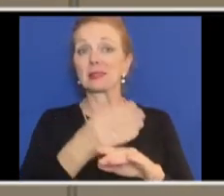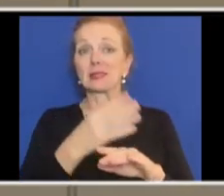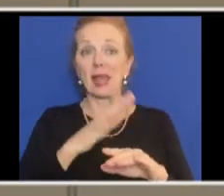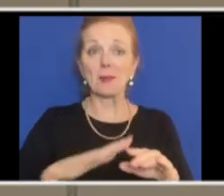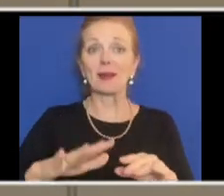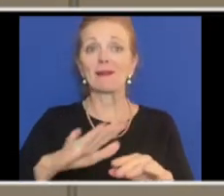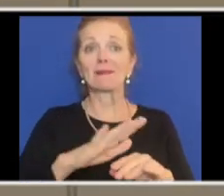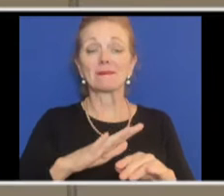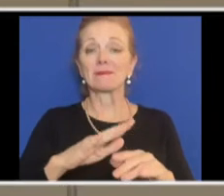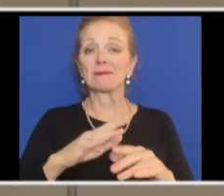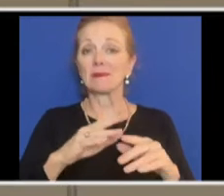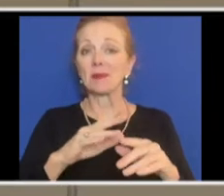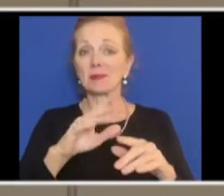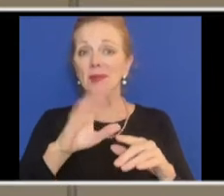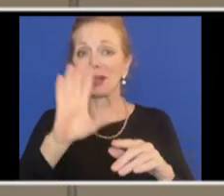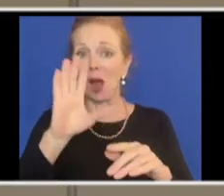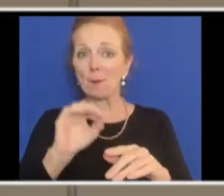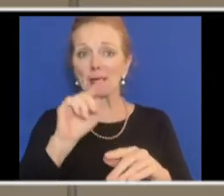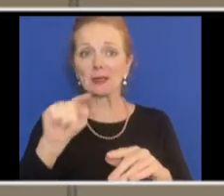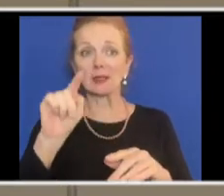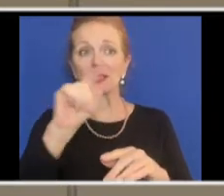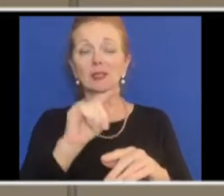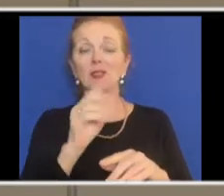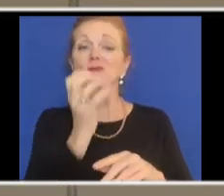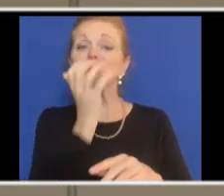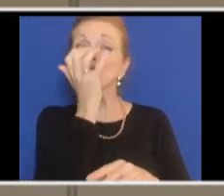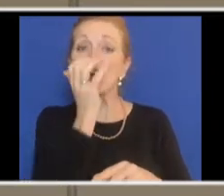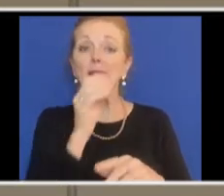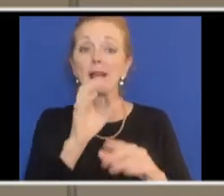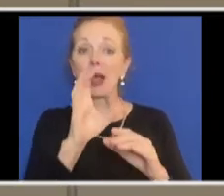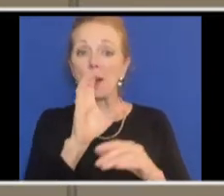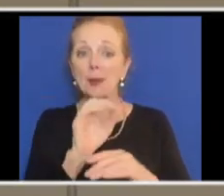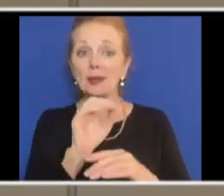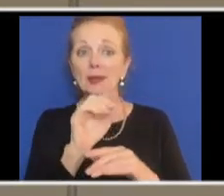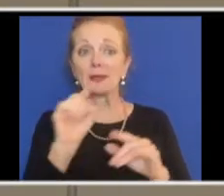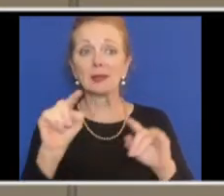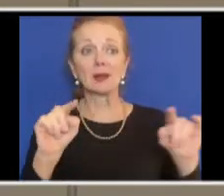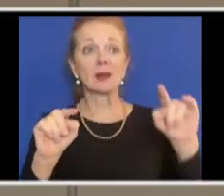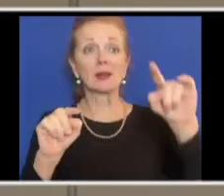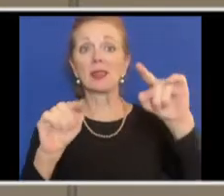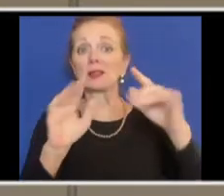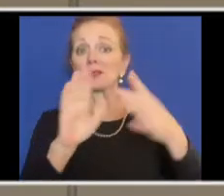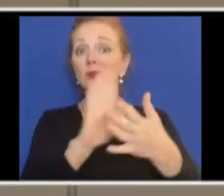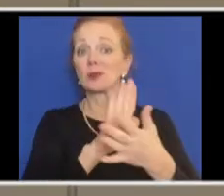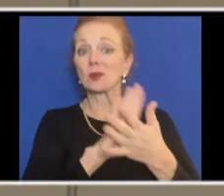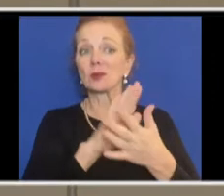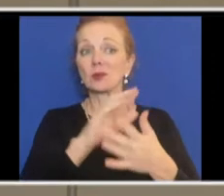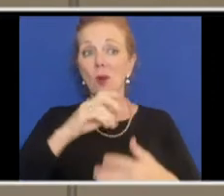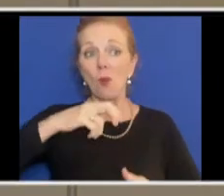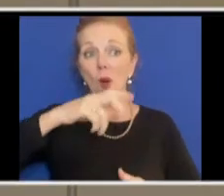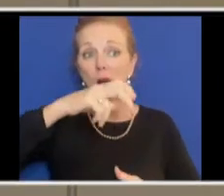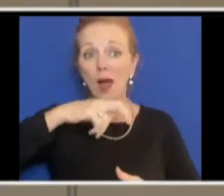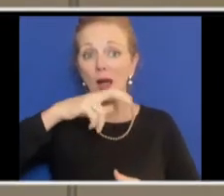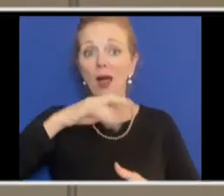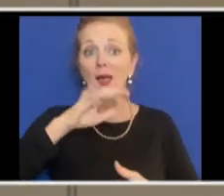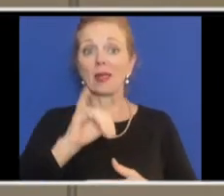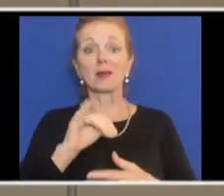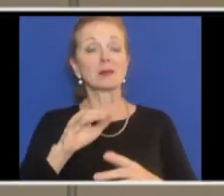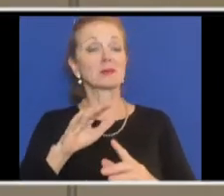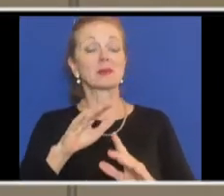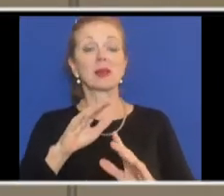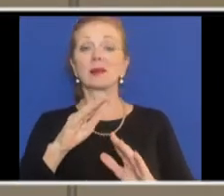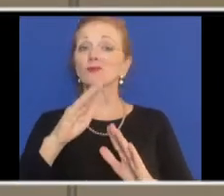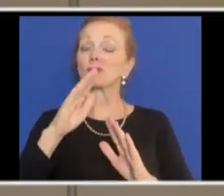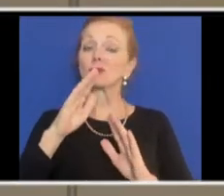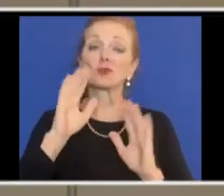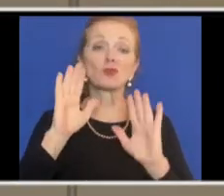companies over there trucking companies as well as a school and walking distance this would be optimal place for